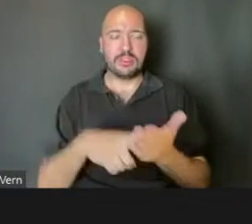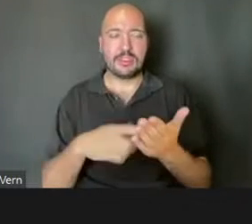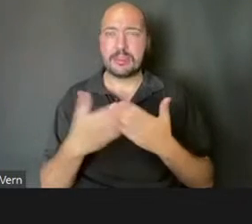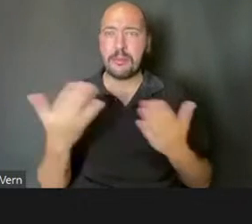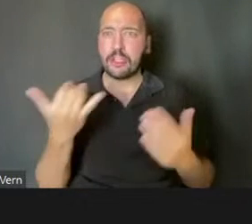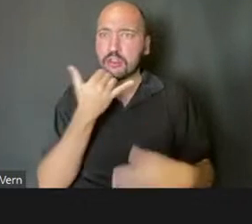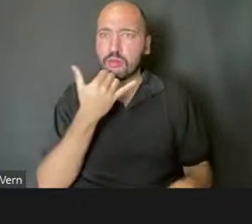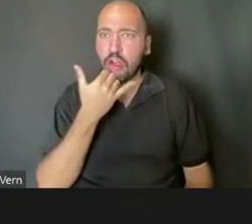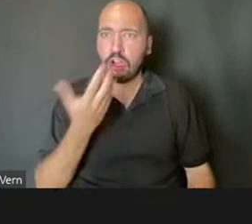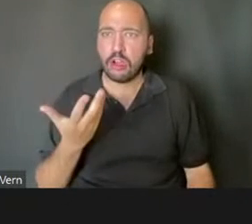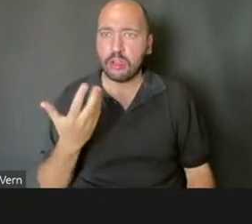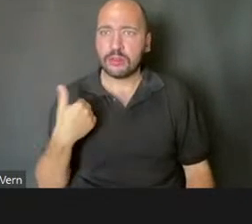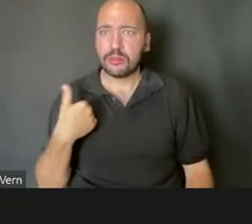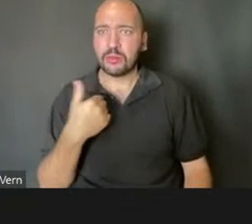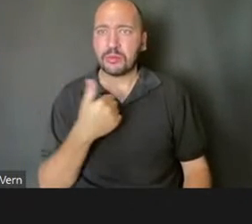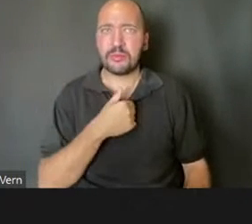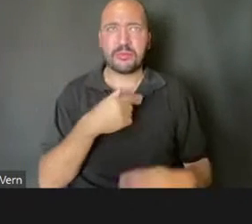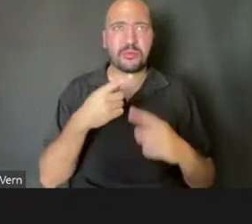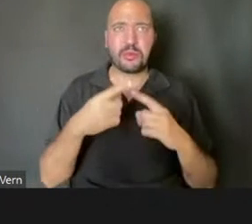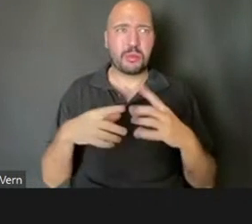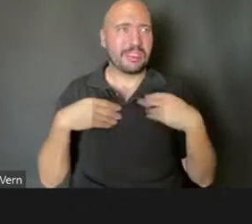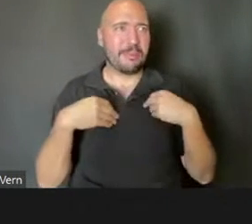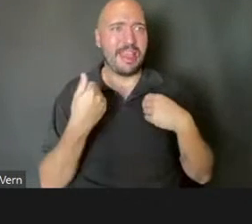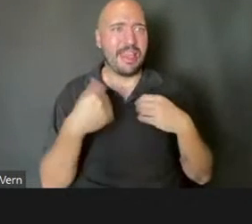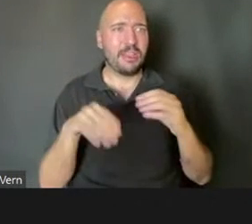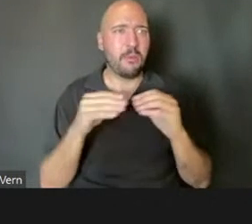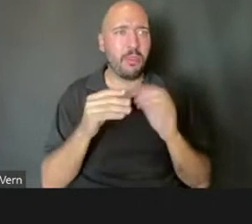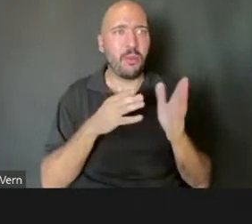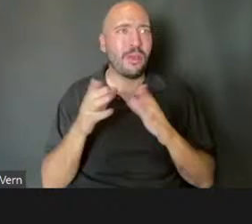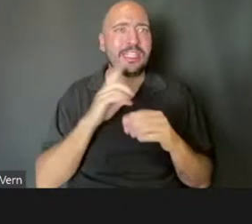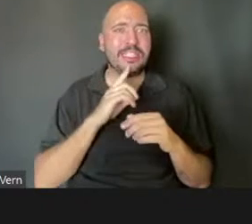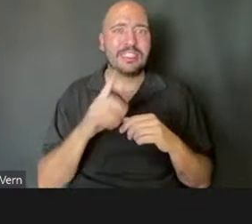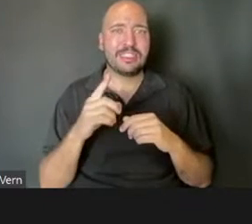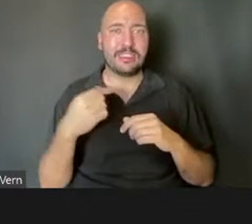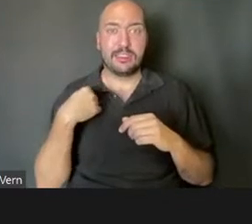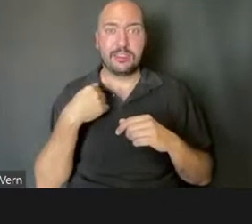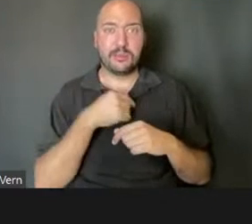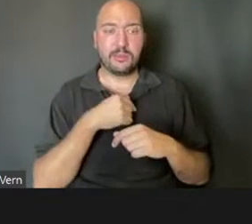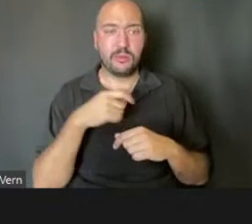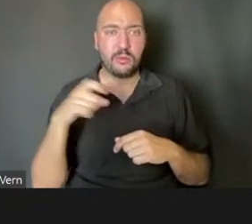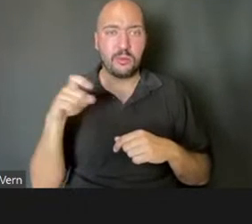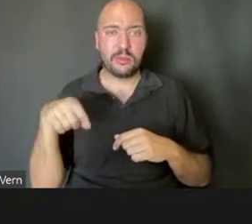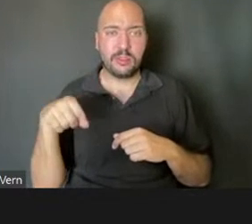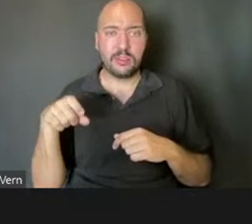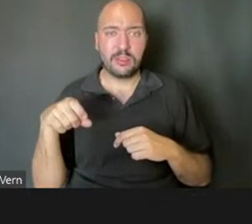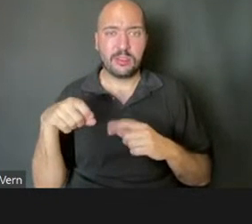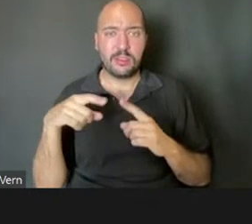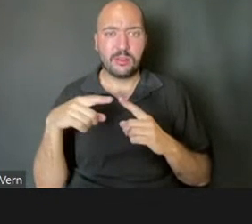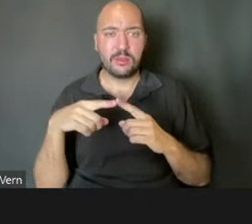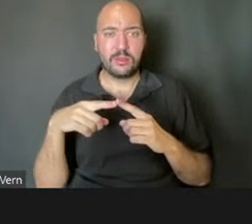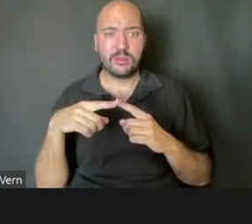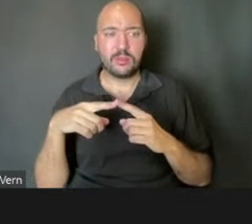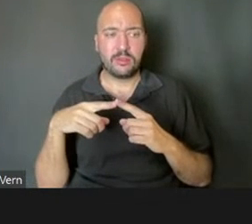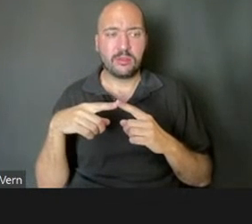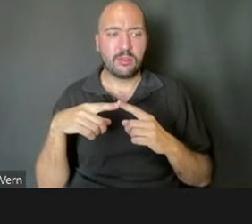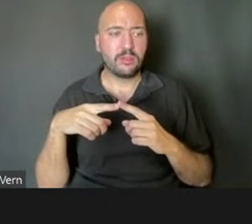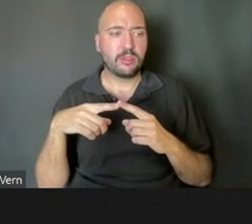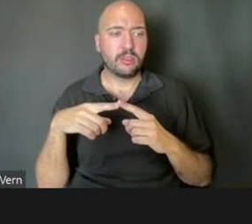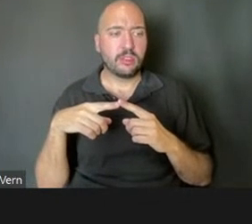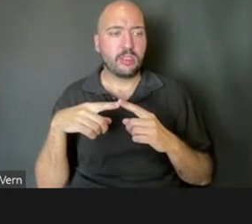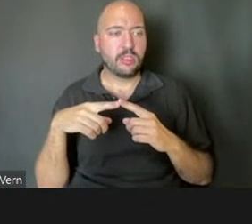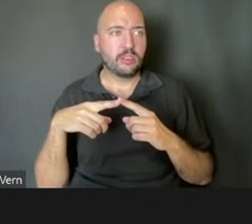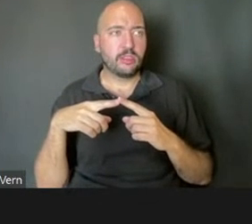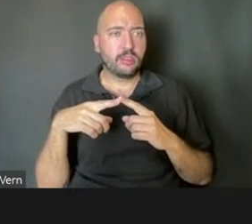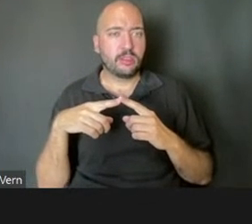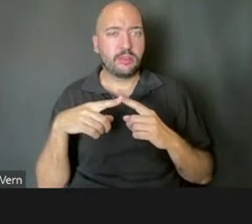wrong. We cannot take it anymore the way it is, and we need to take a position so